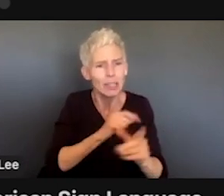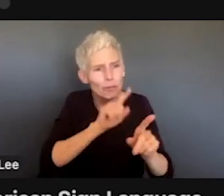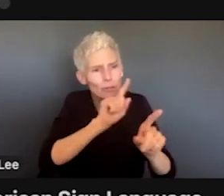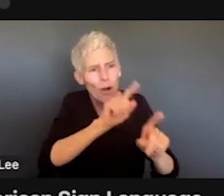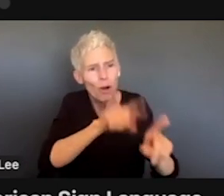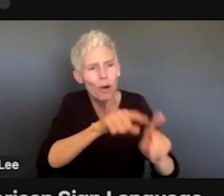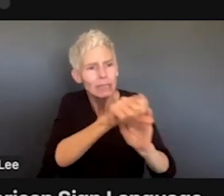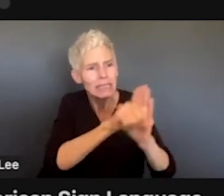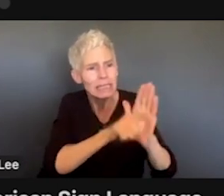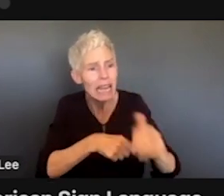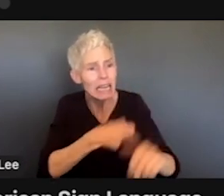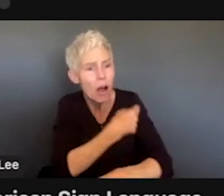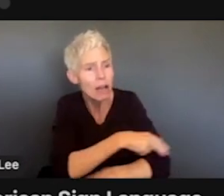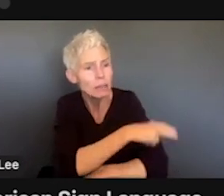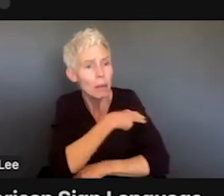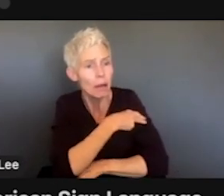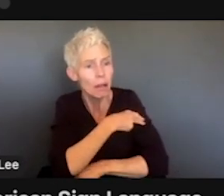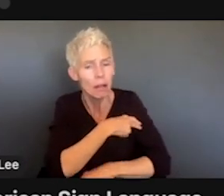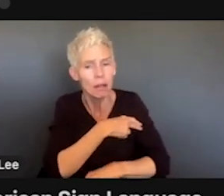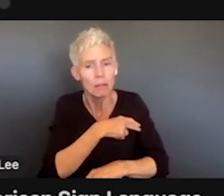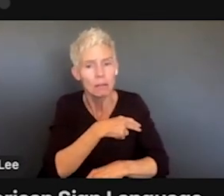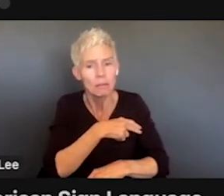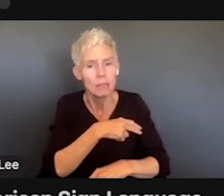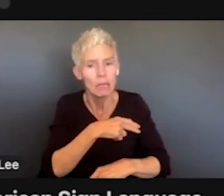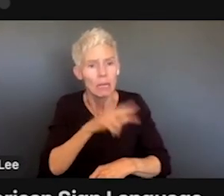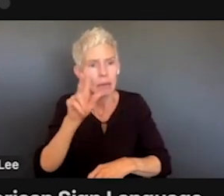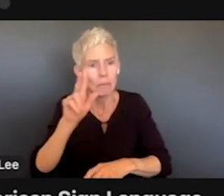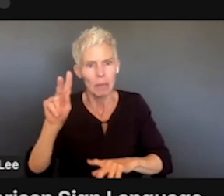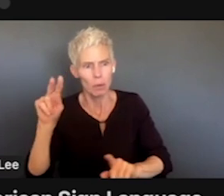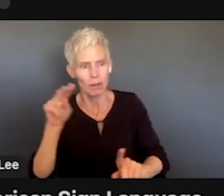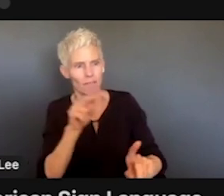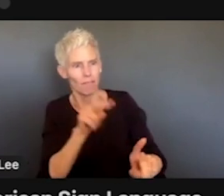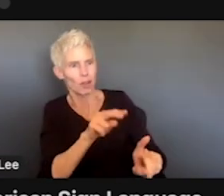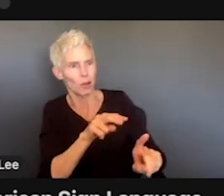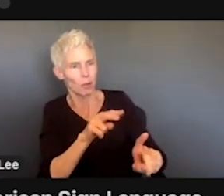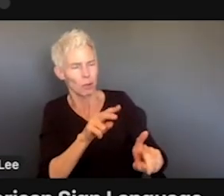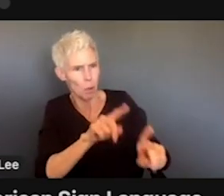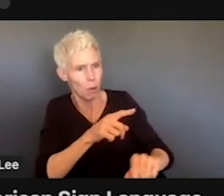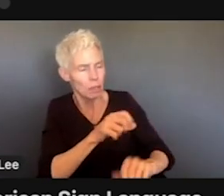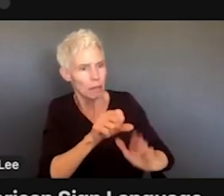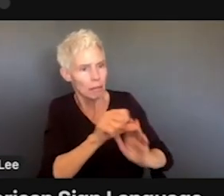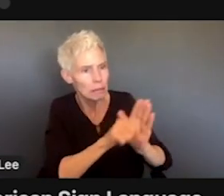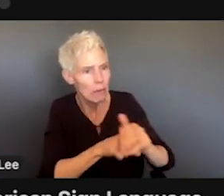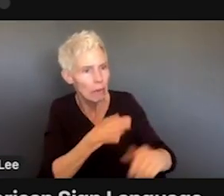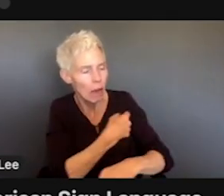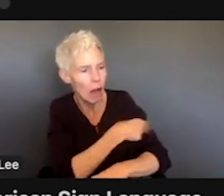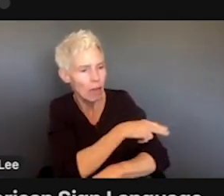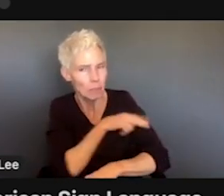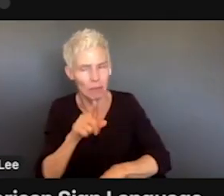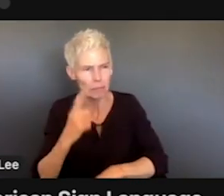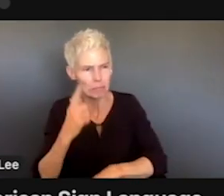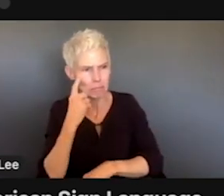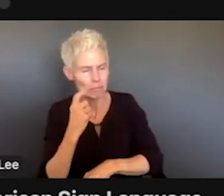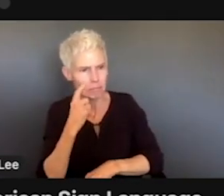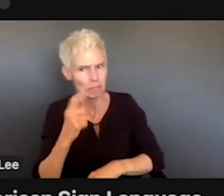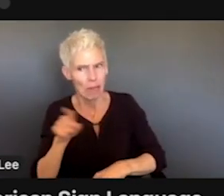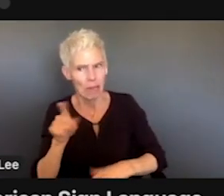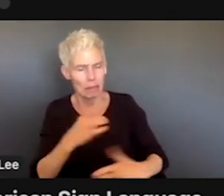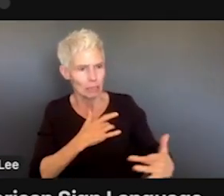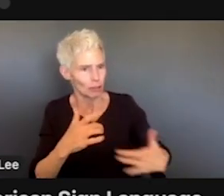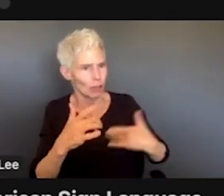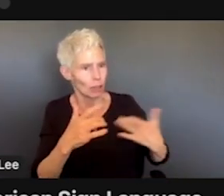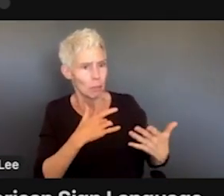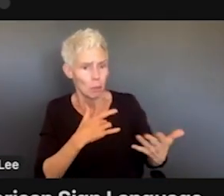when a lot of other people looked on it with a lot of suspicion and concern.